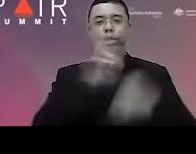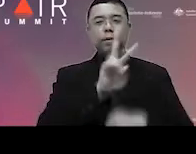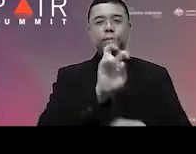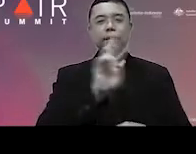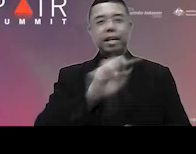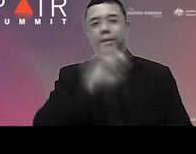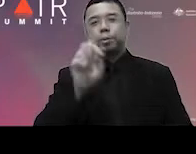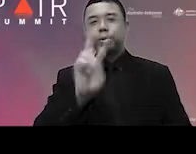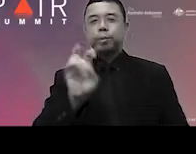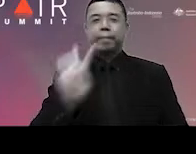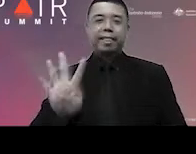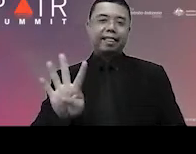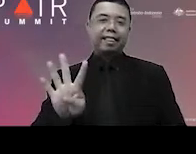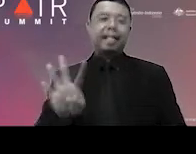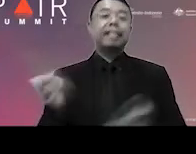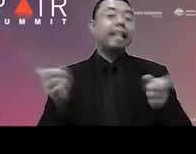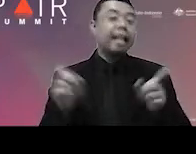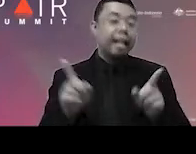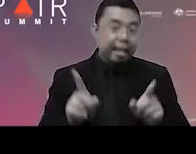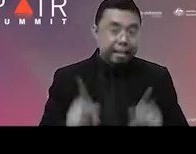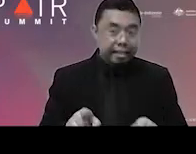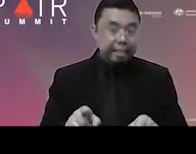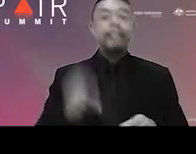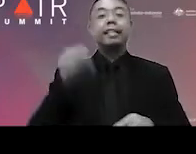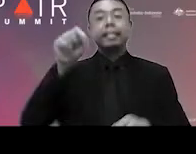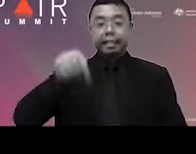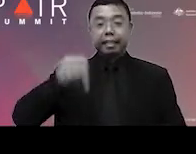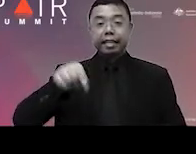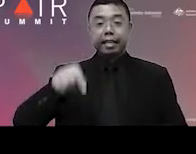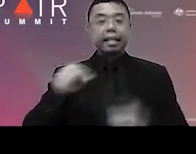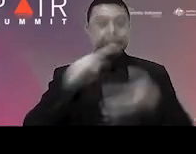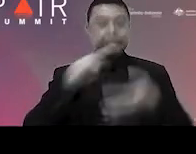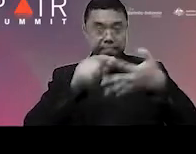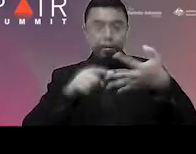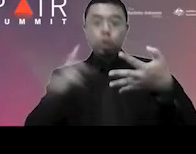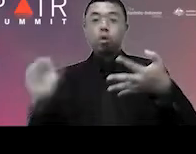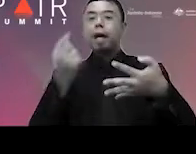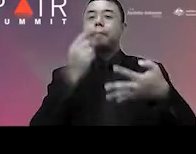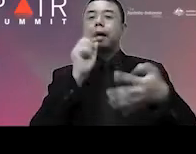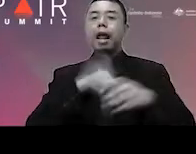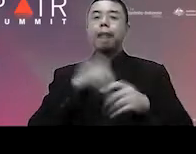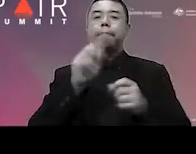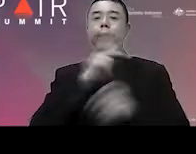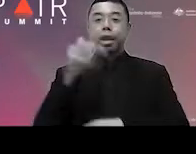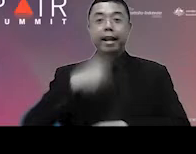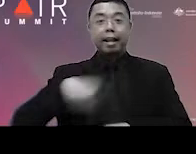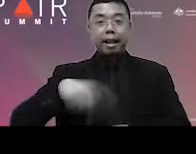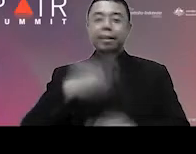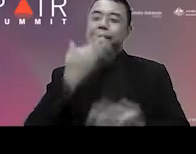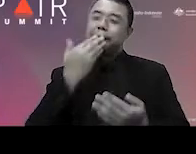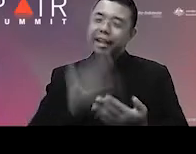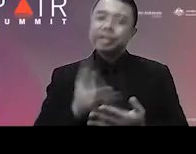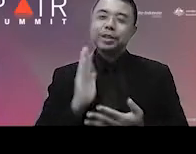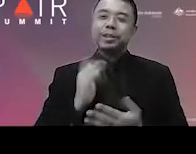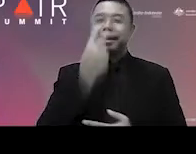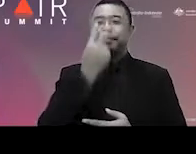So this is our key points in our project. So thank you so much, and we are looking forward to having some more discussion